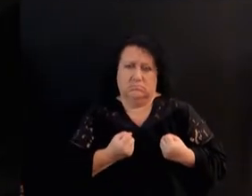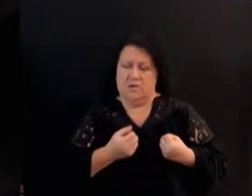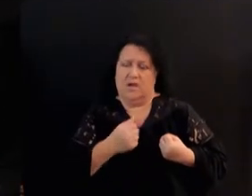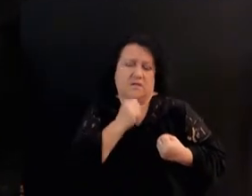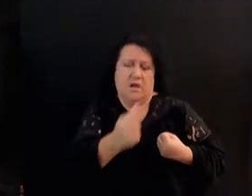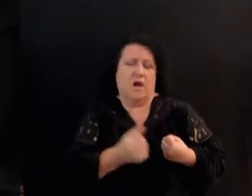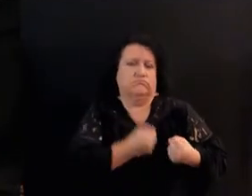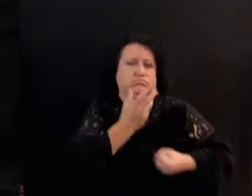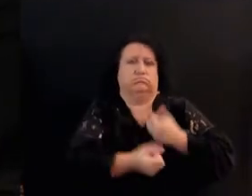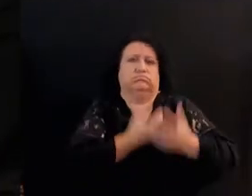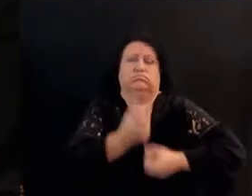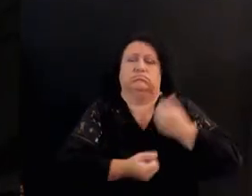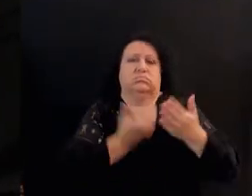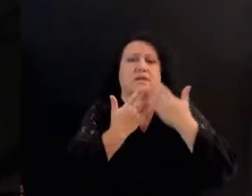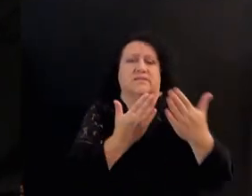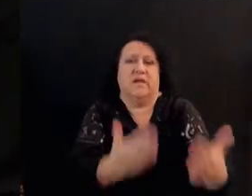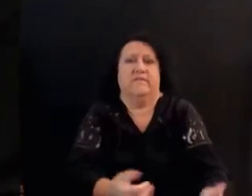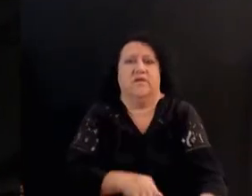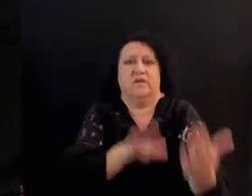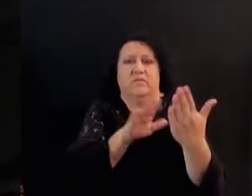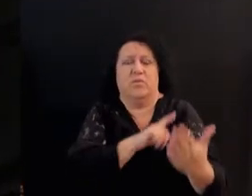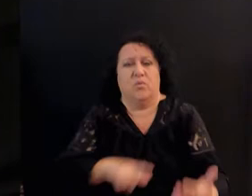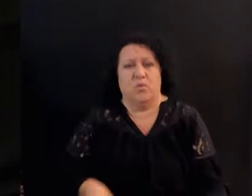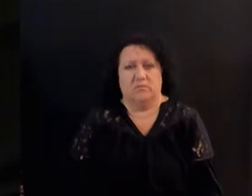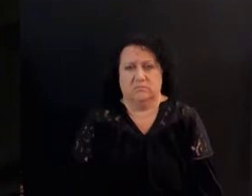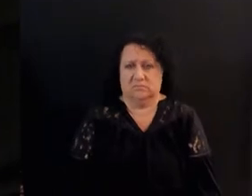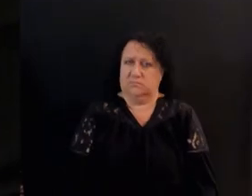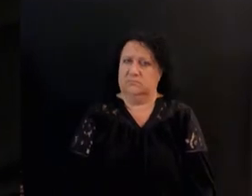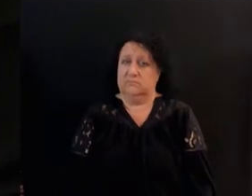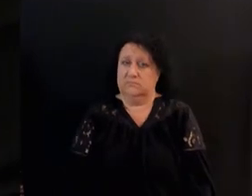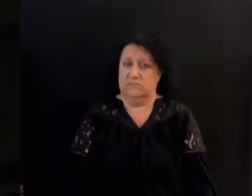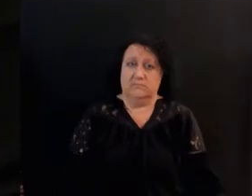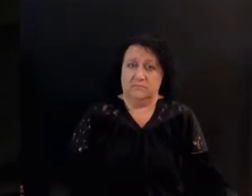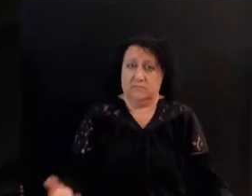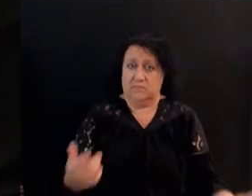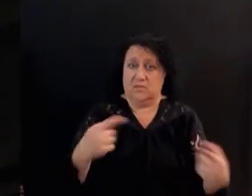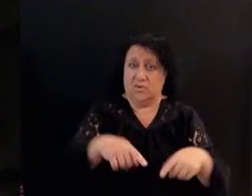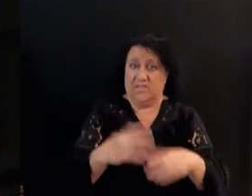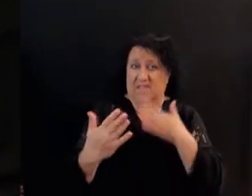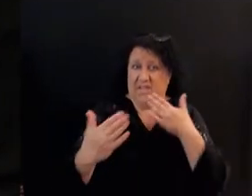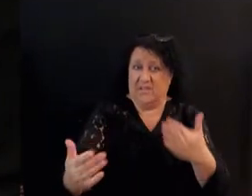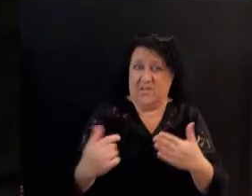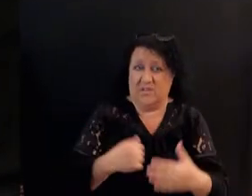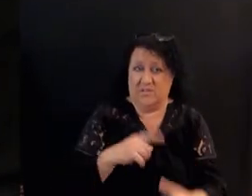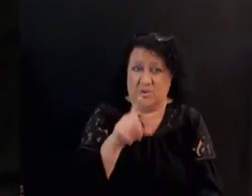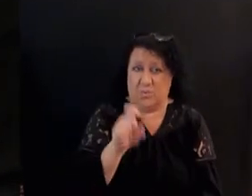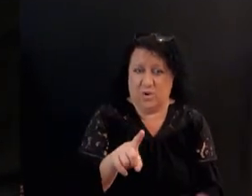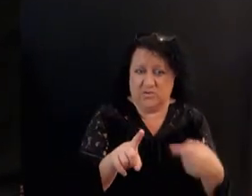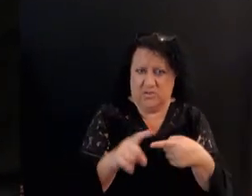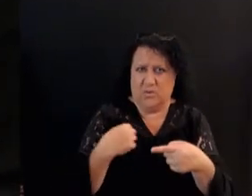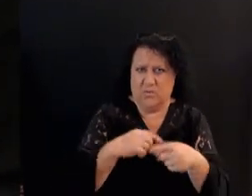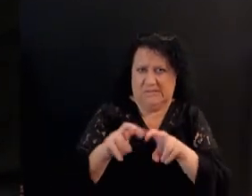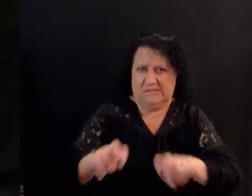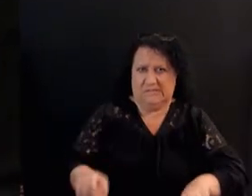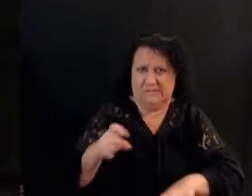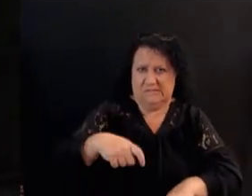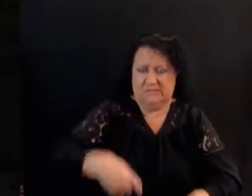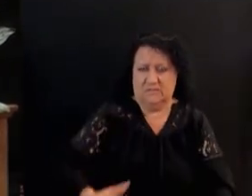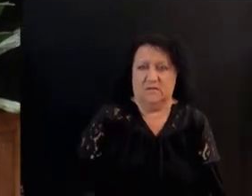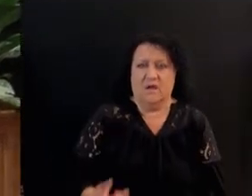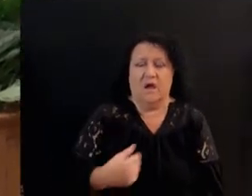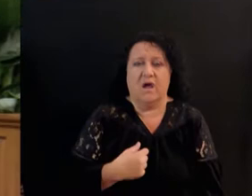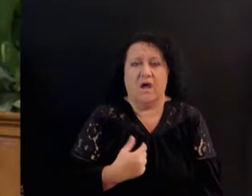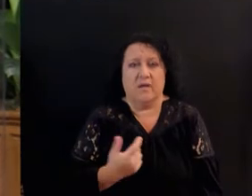that question? It's so important that we do. I think maybe one of the first places is